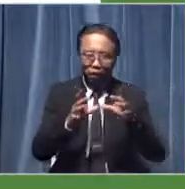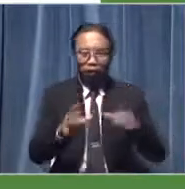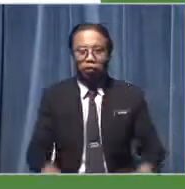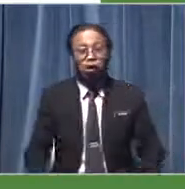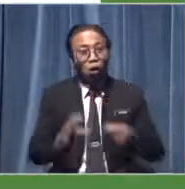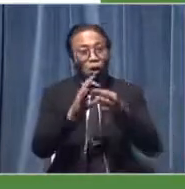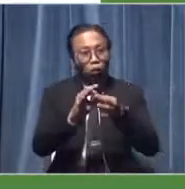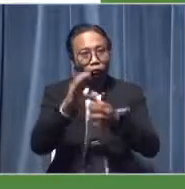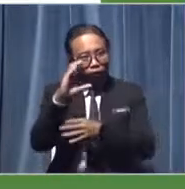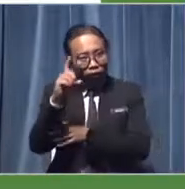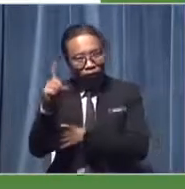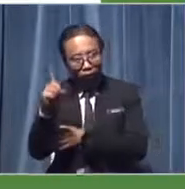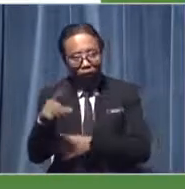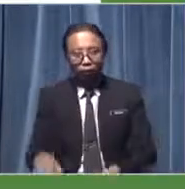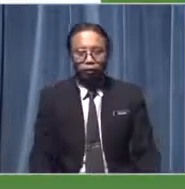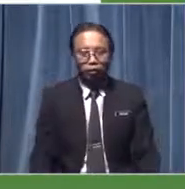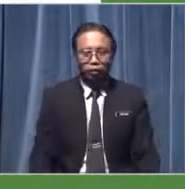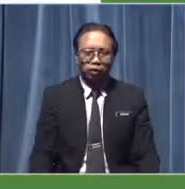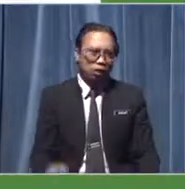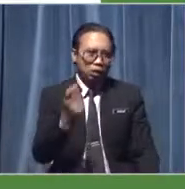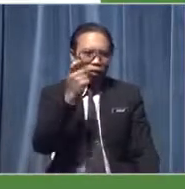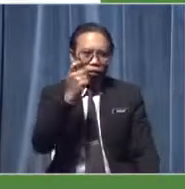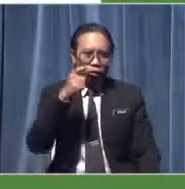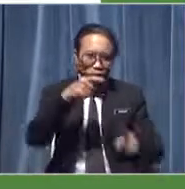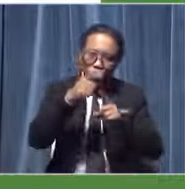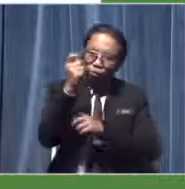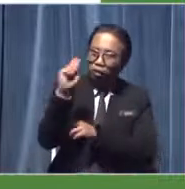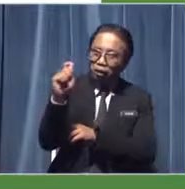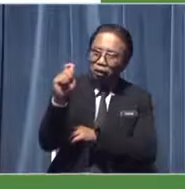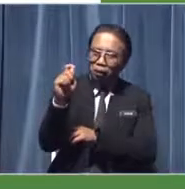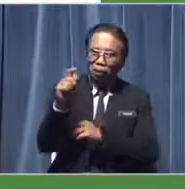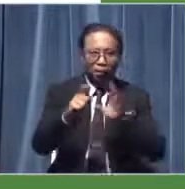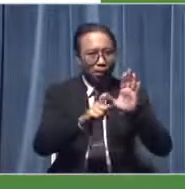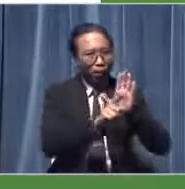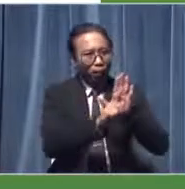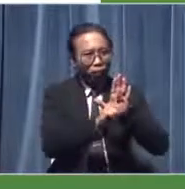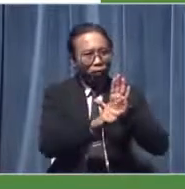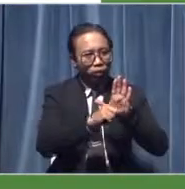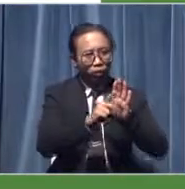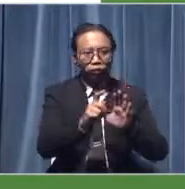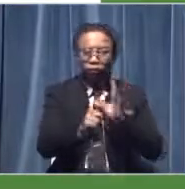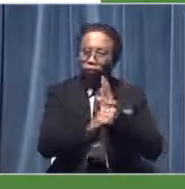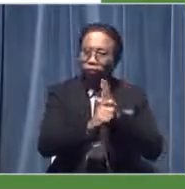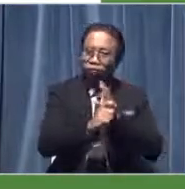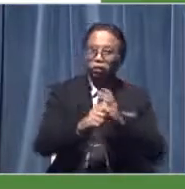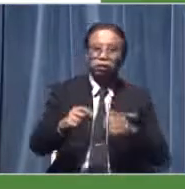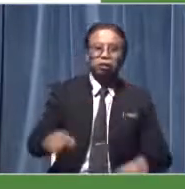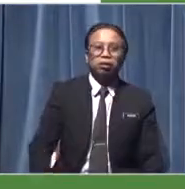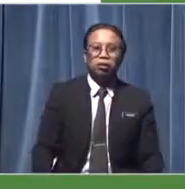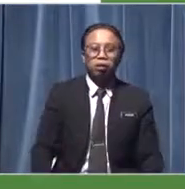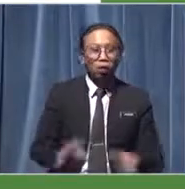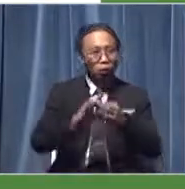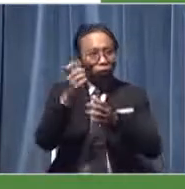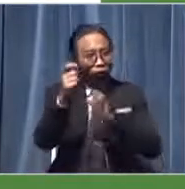of C1 to the positive terminal of the battery